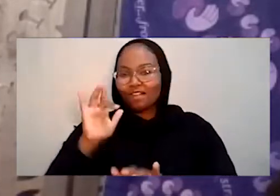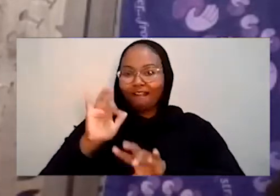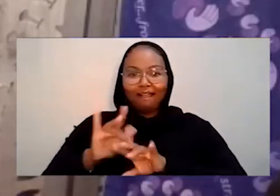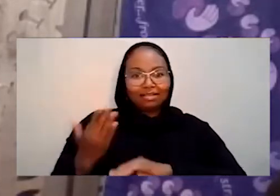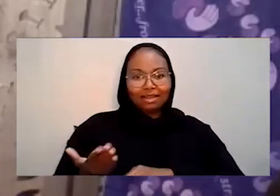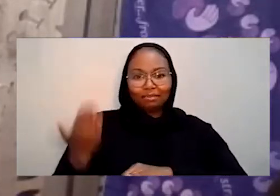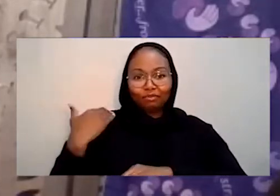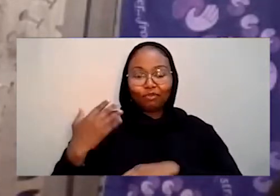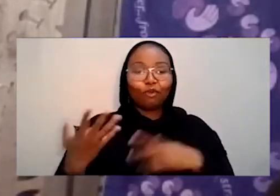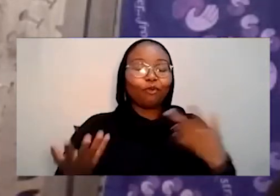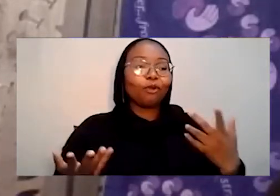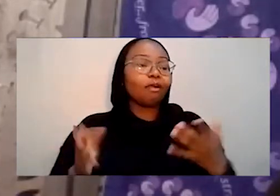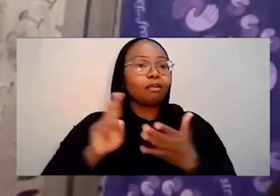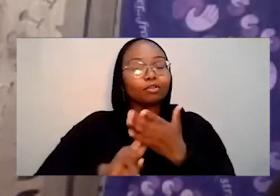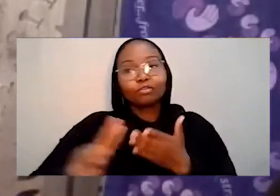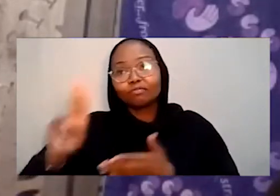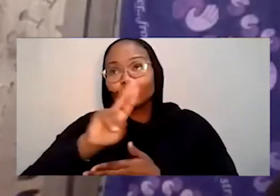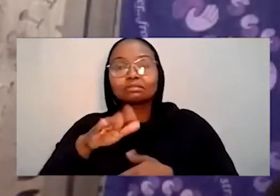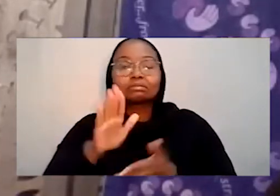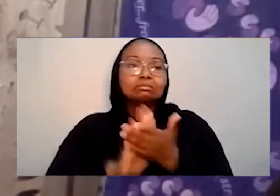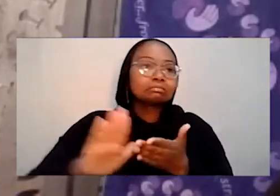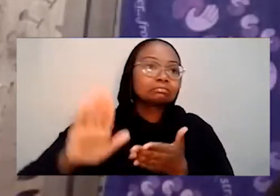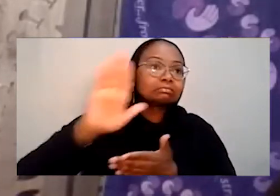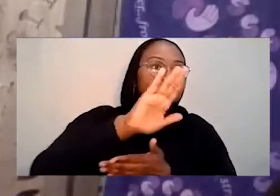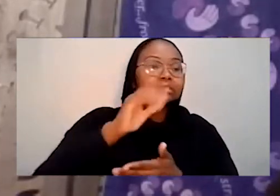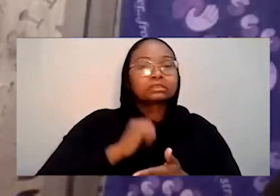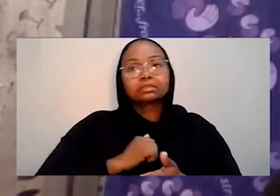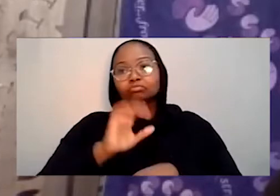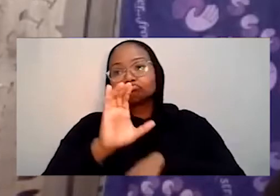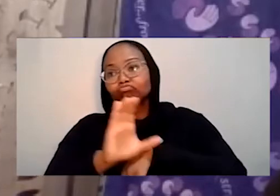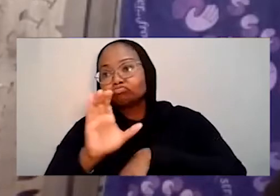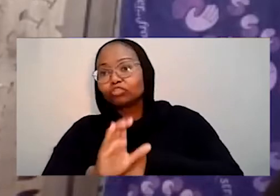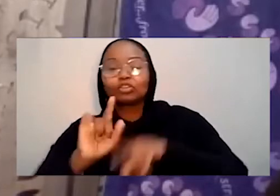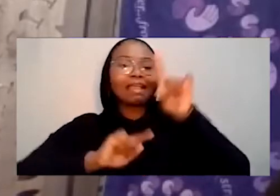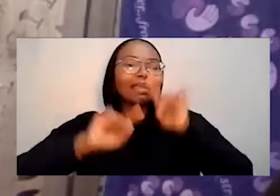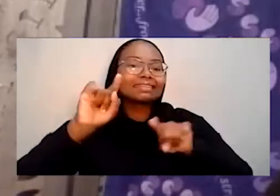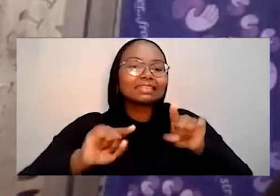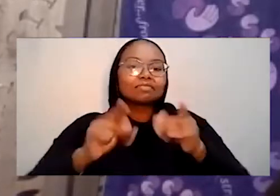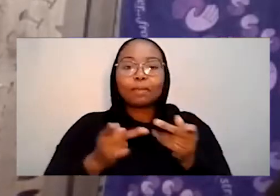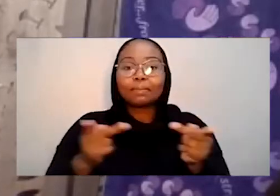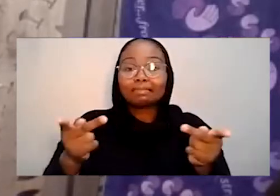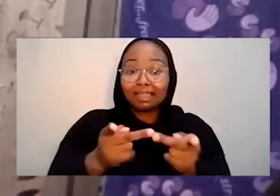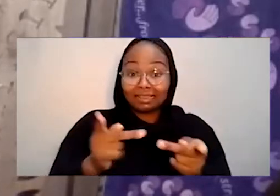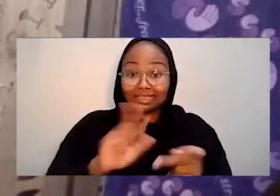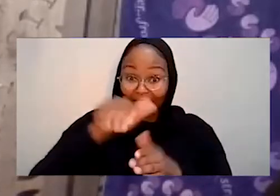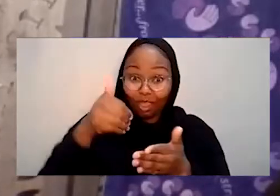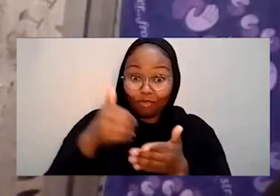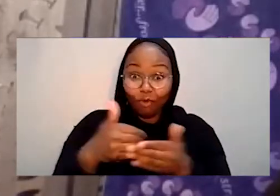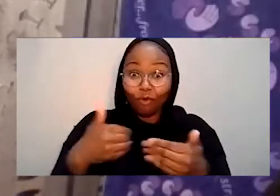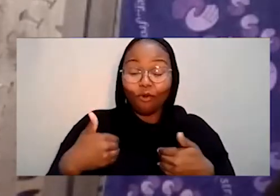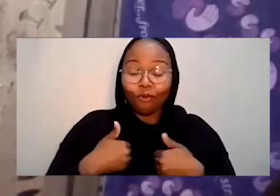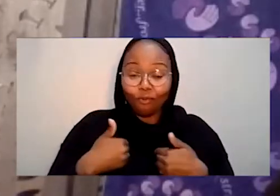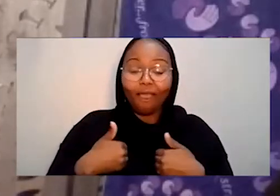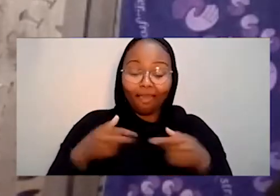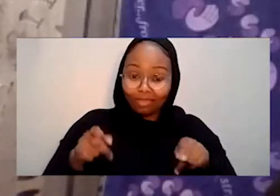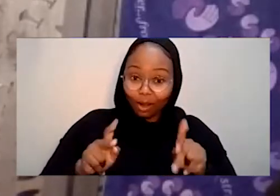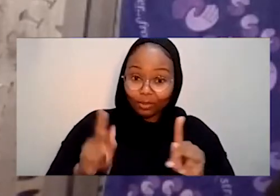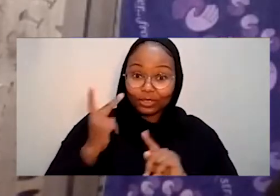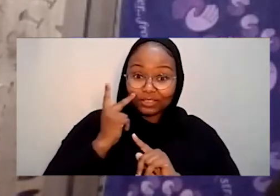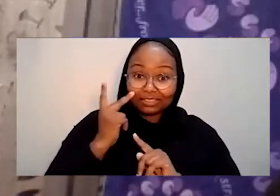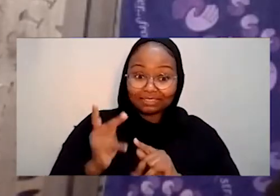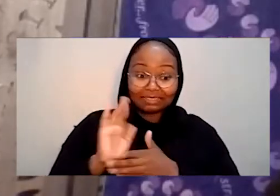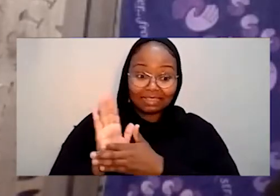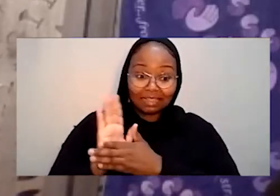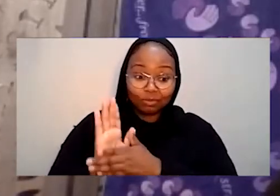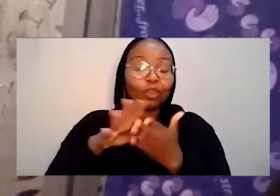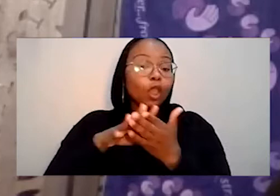centers, universities, seminaries, and many other places. And all have had the opportunity to see the film, learn about our